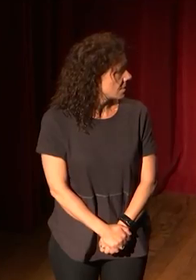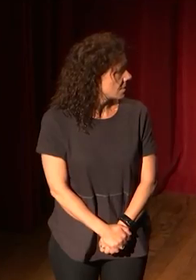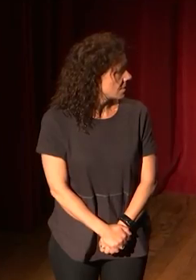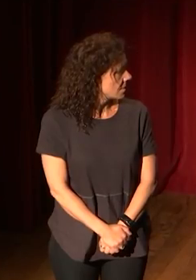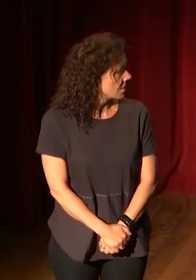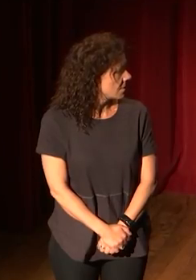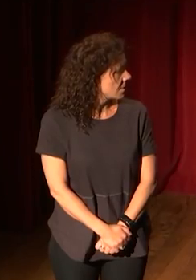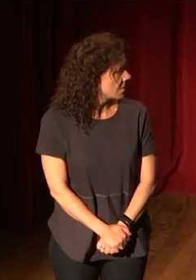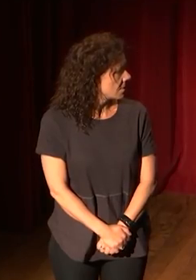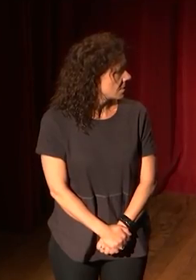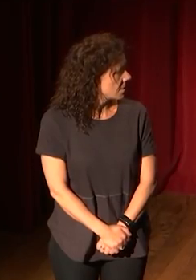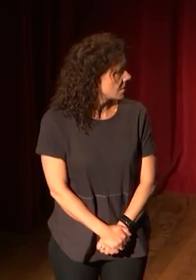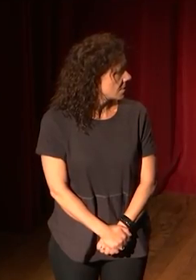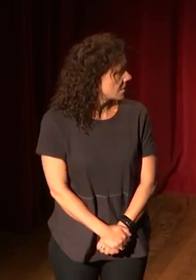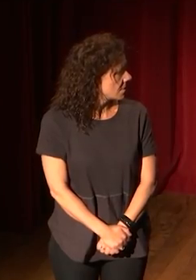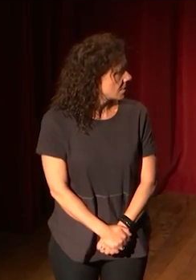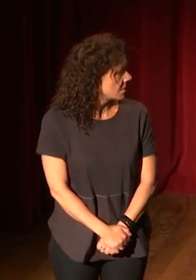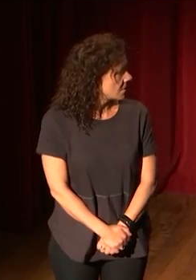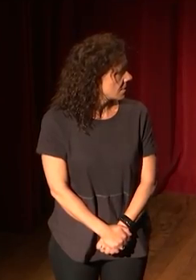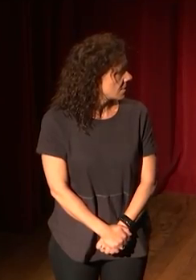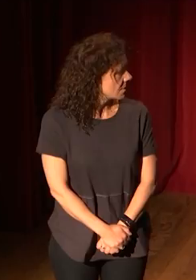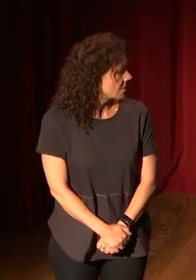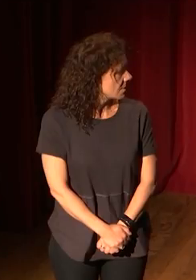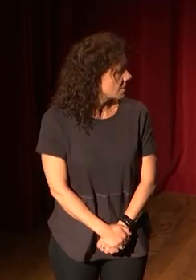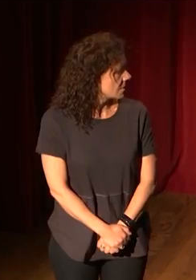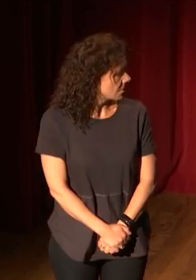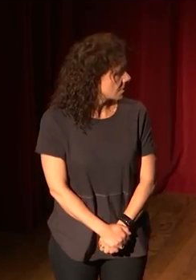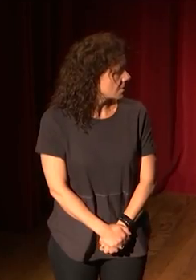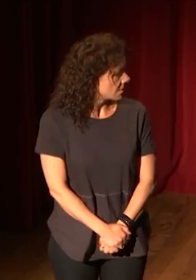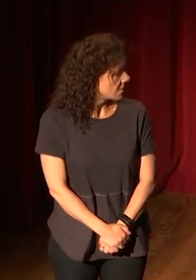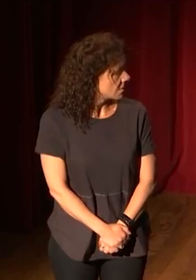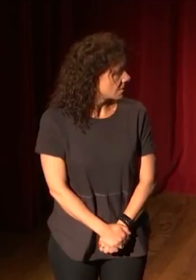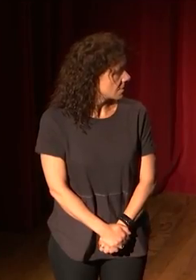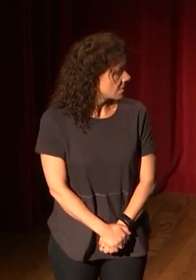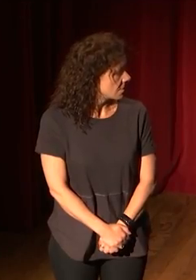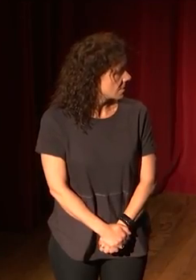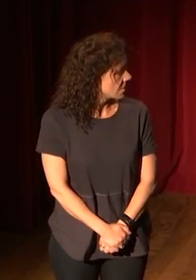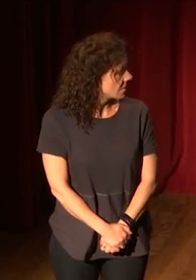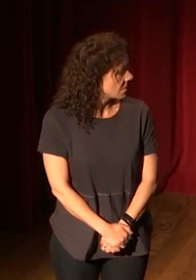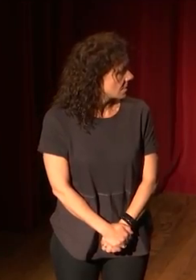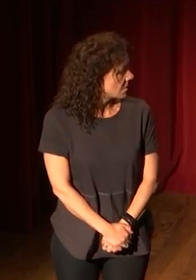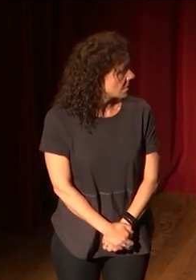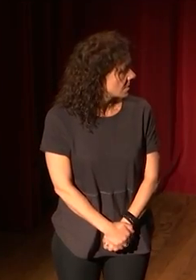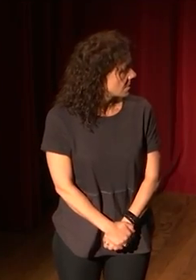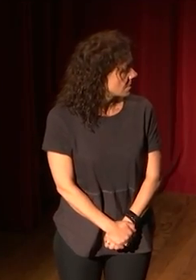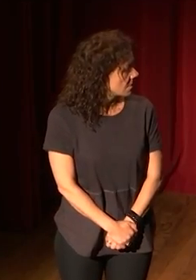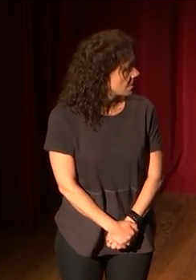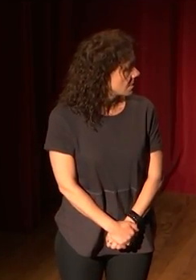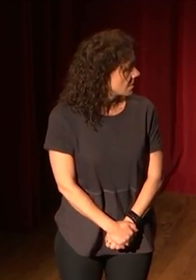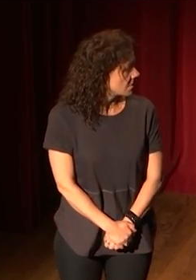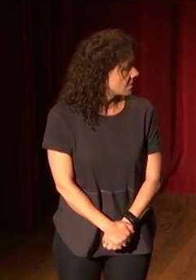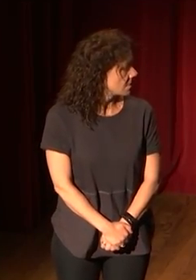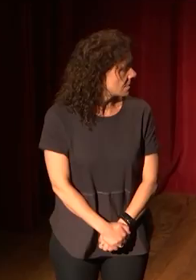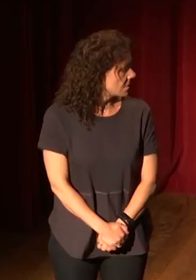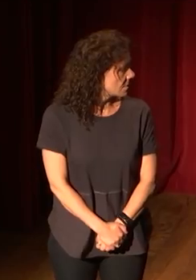Yes, Senator, I think everyone should have control over how their information is used, and as we've talked about in some of the other